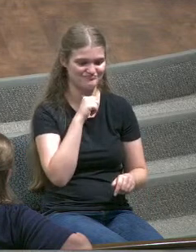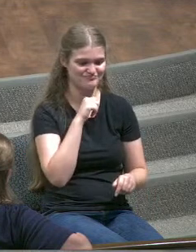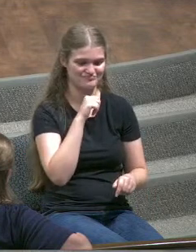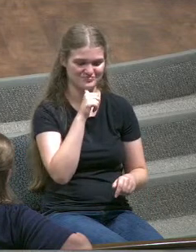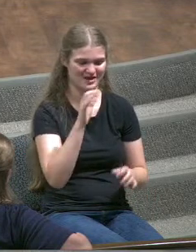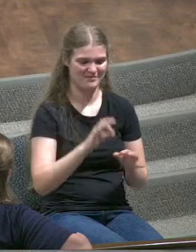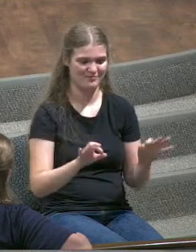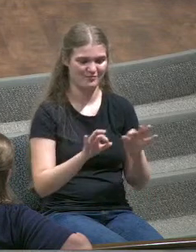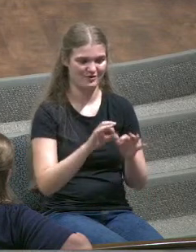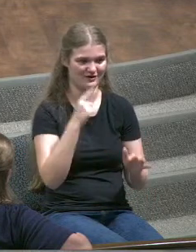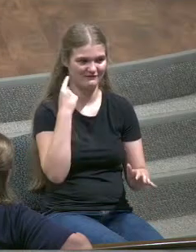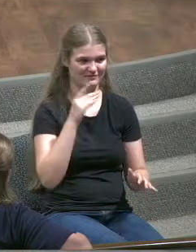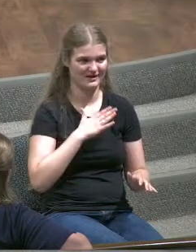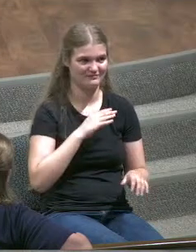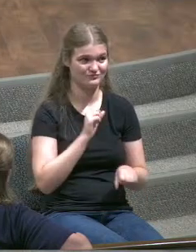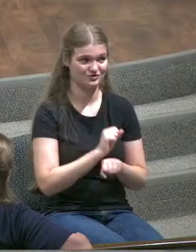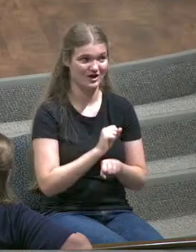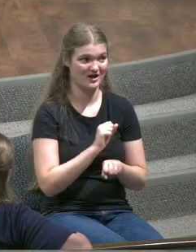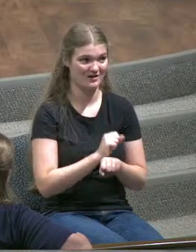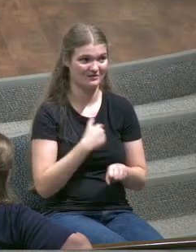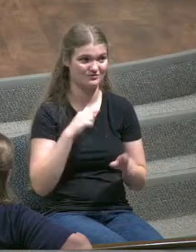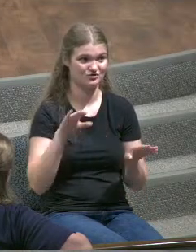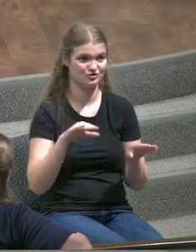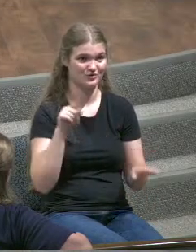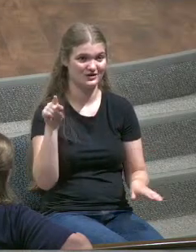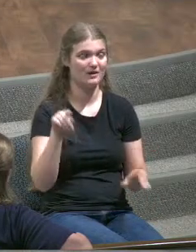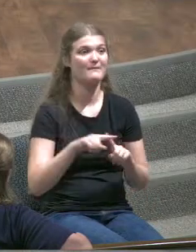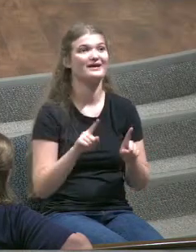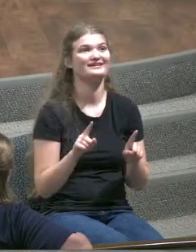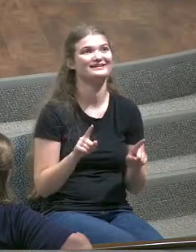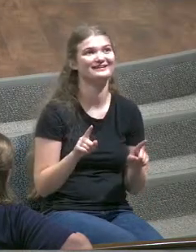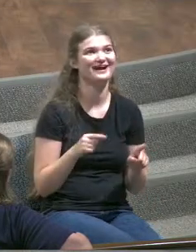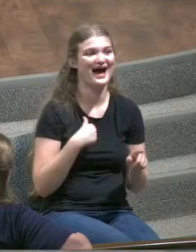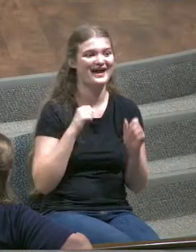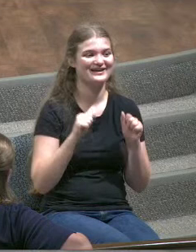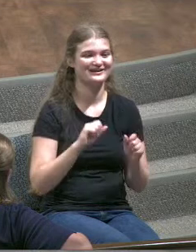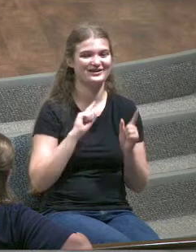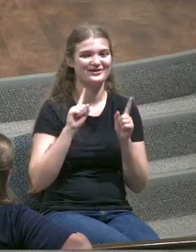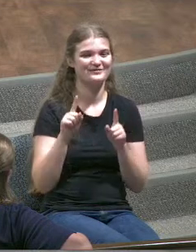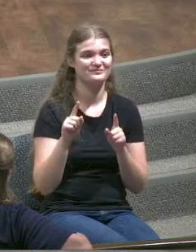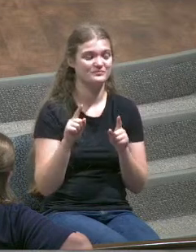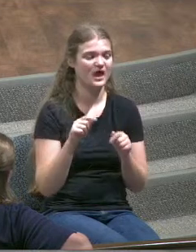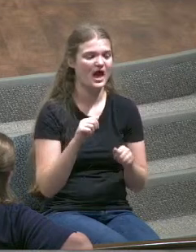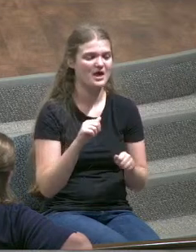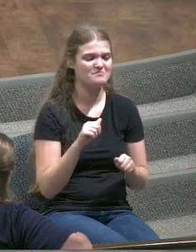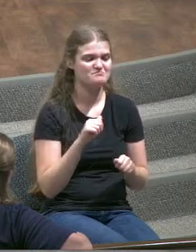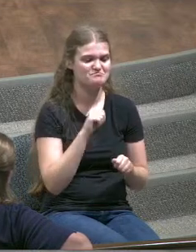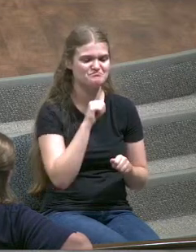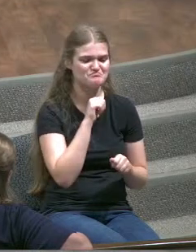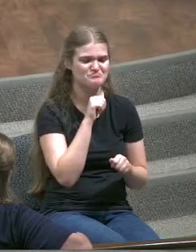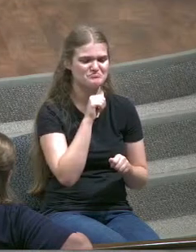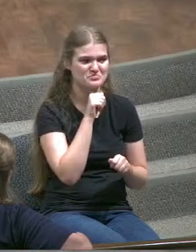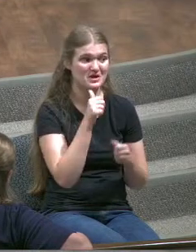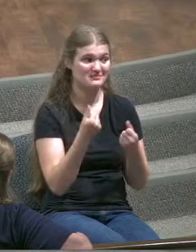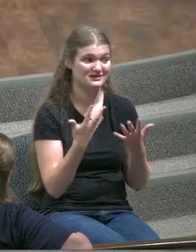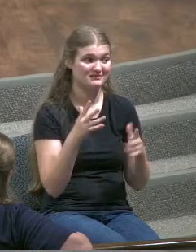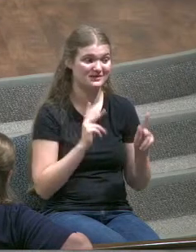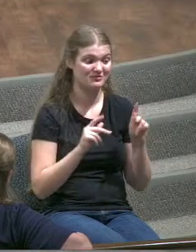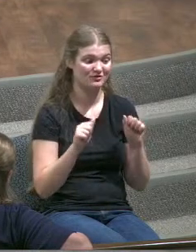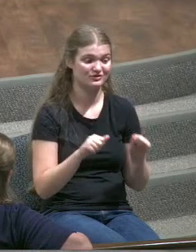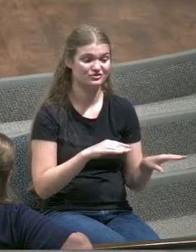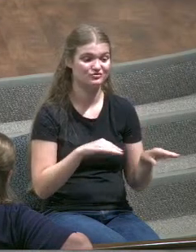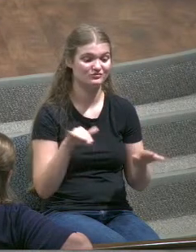others have had that access or have that access. Even though it's a small number, it's still a lot, relatively speaking.